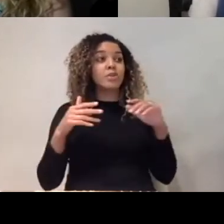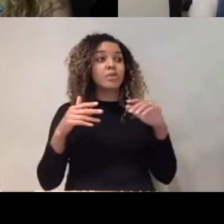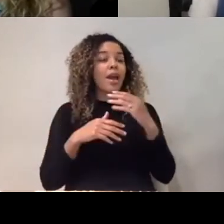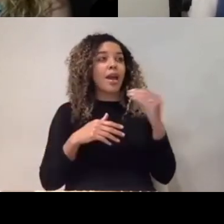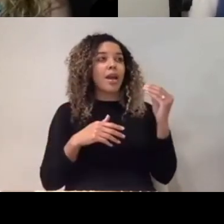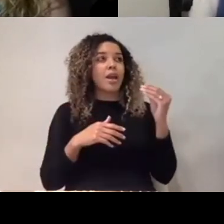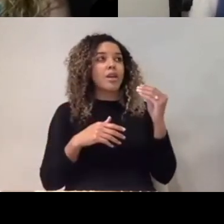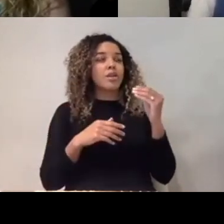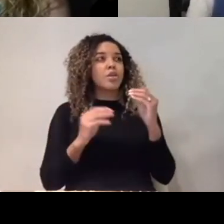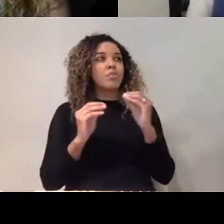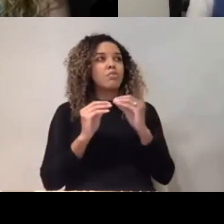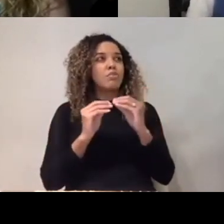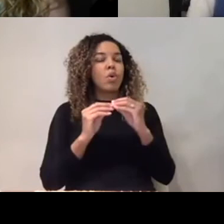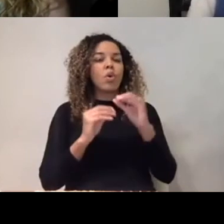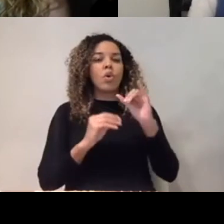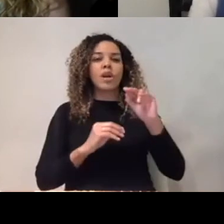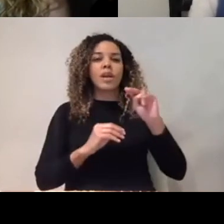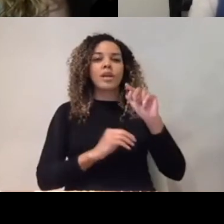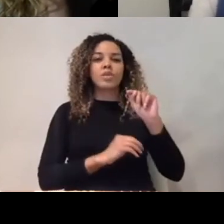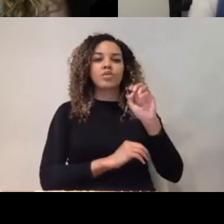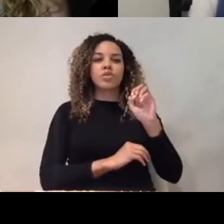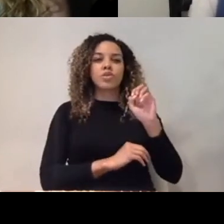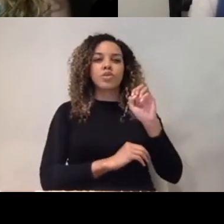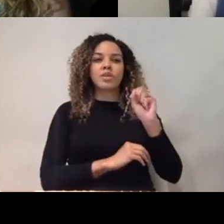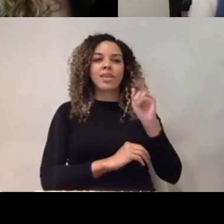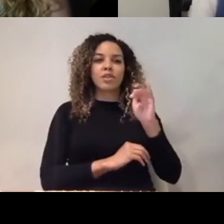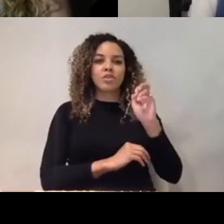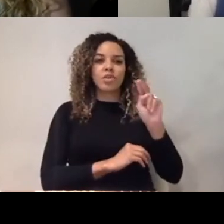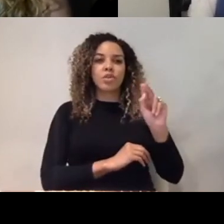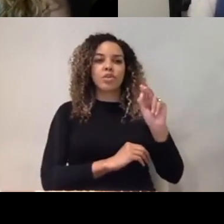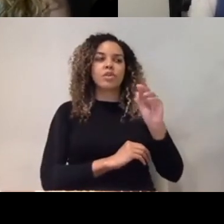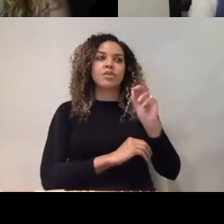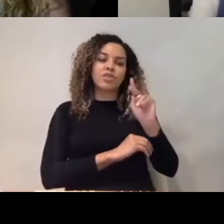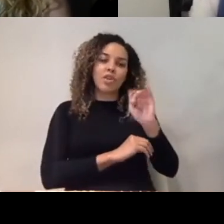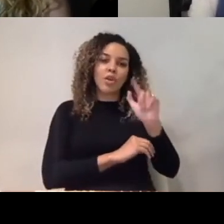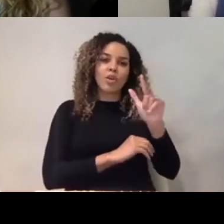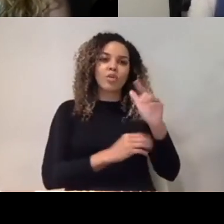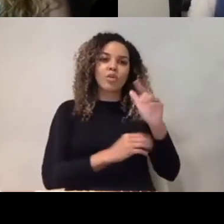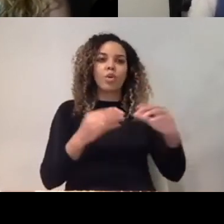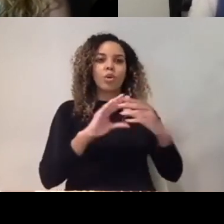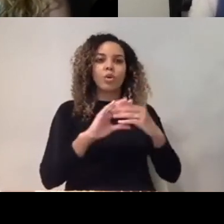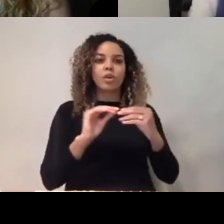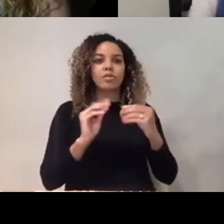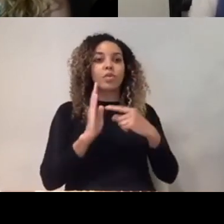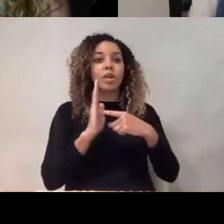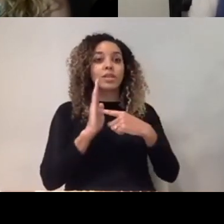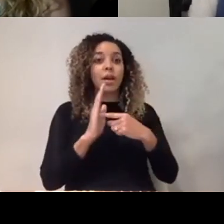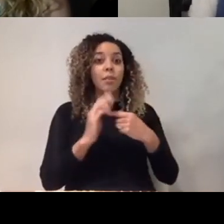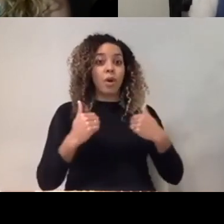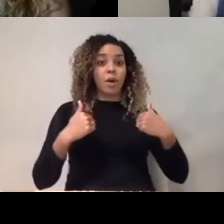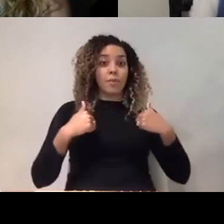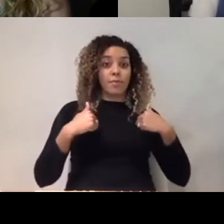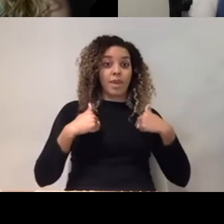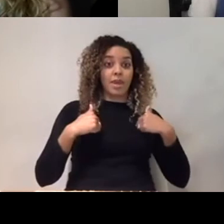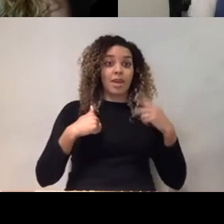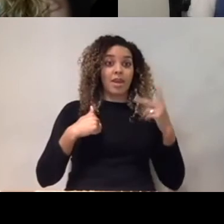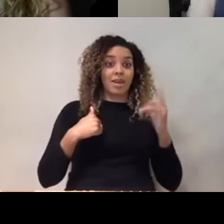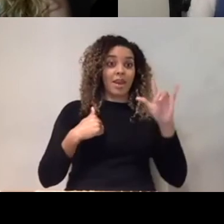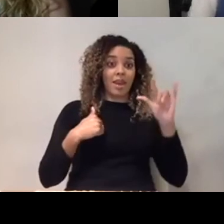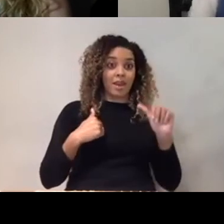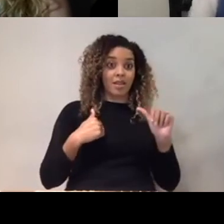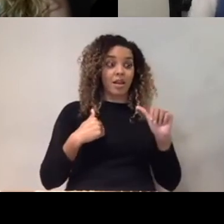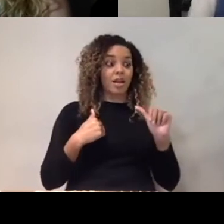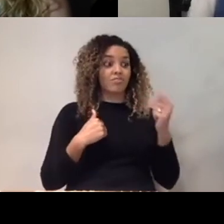more intersectional stories. You know, like Kayla and I are both white, and I'm a straight white